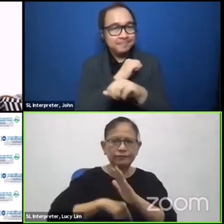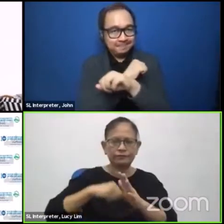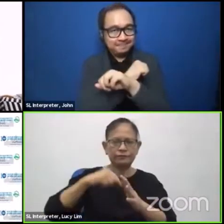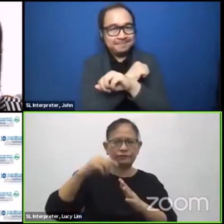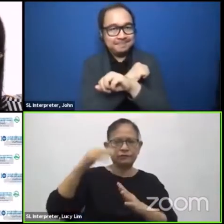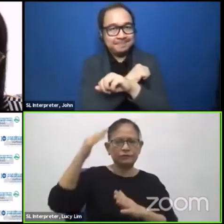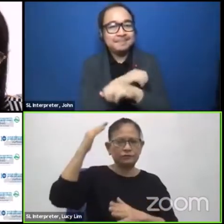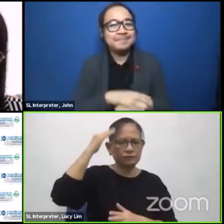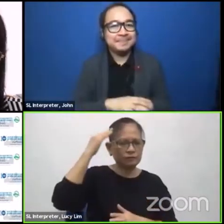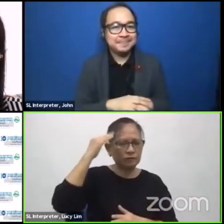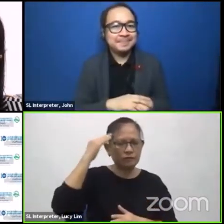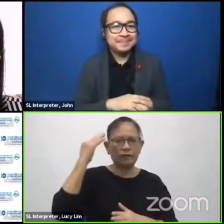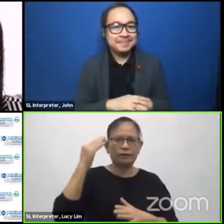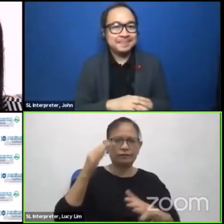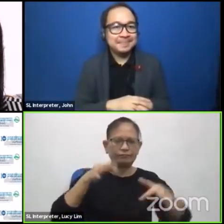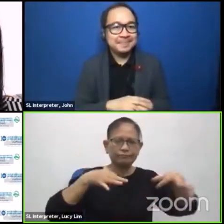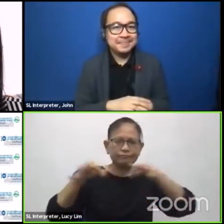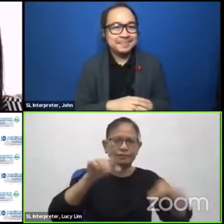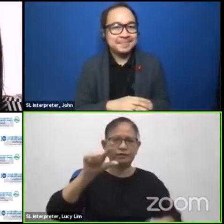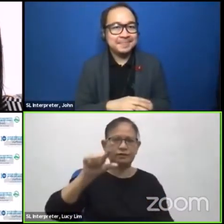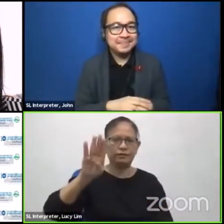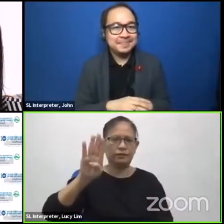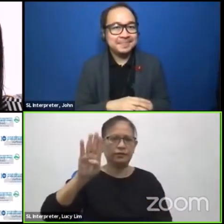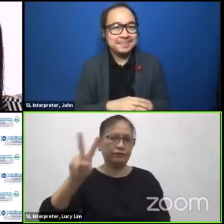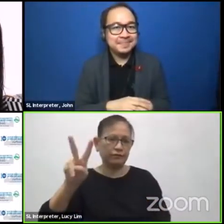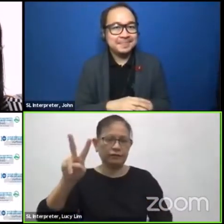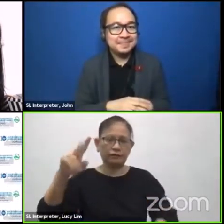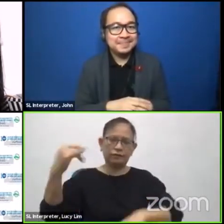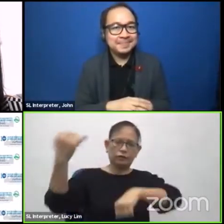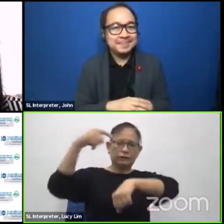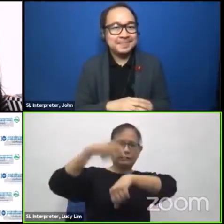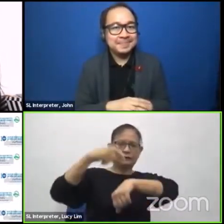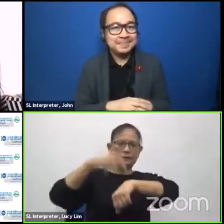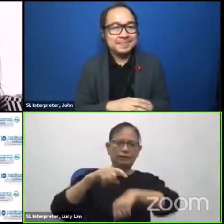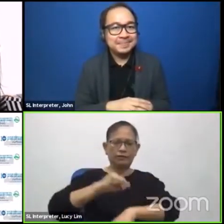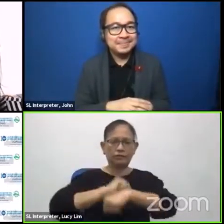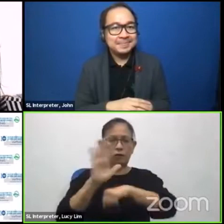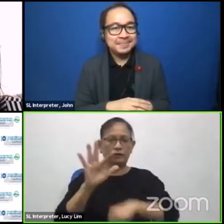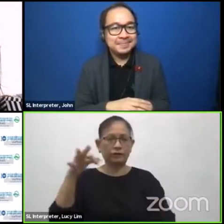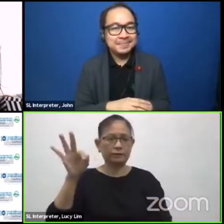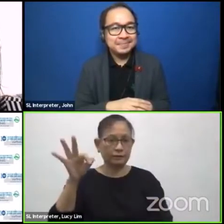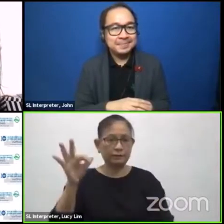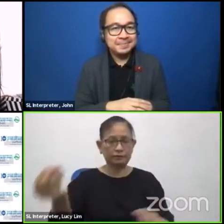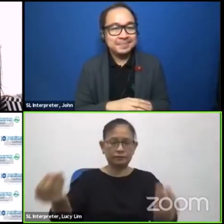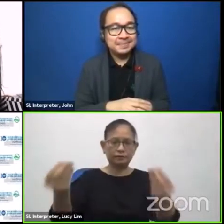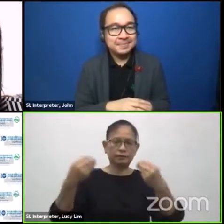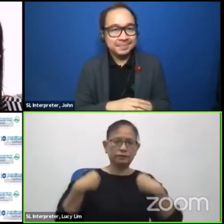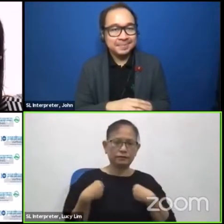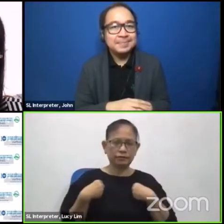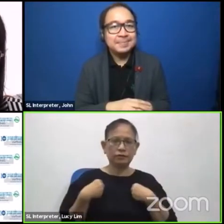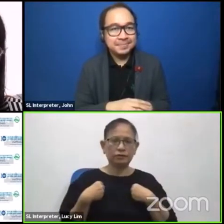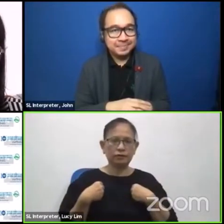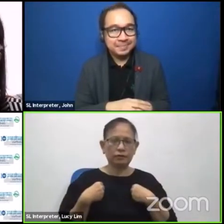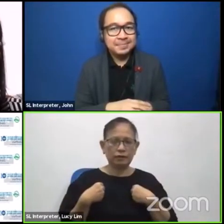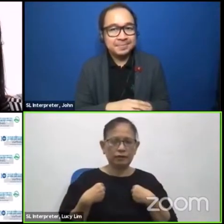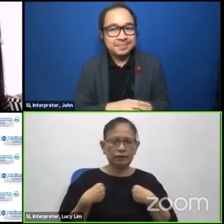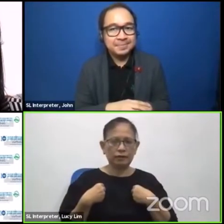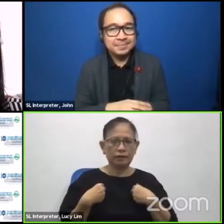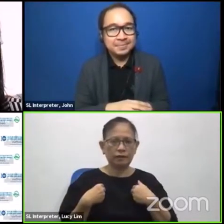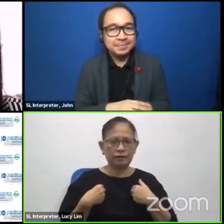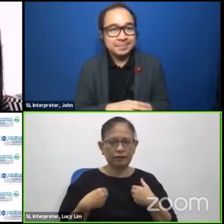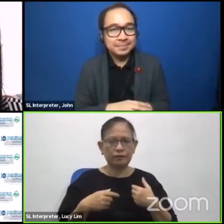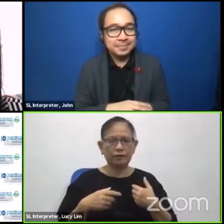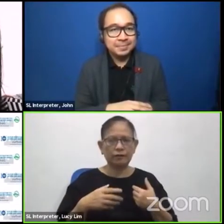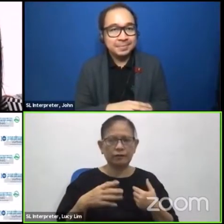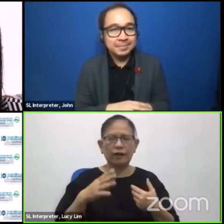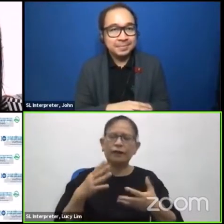GBV during the COVID-19 pandemic in the region. You give us the future thoughts on the promising practices